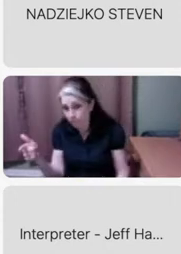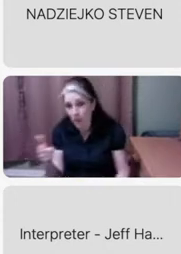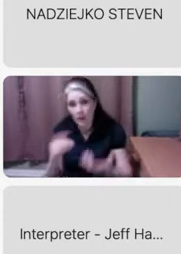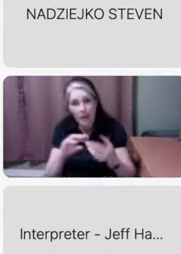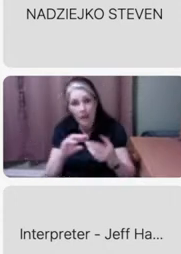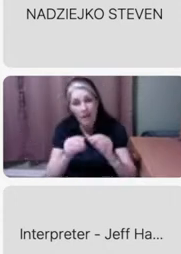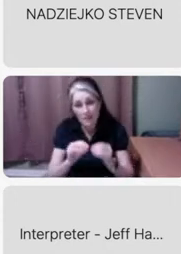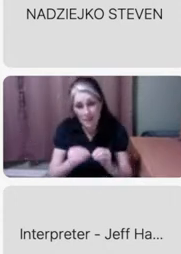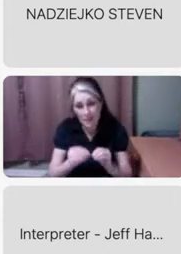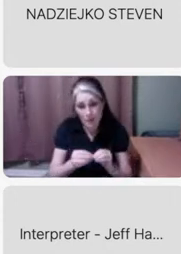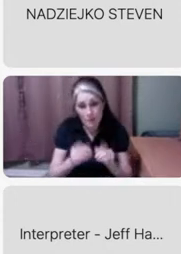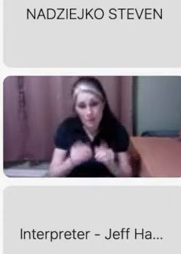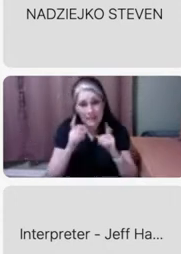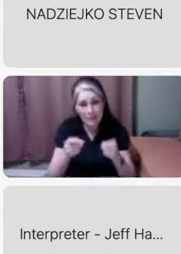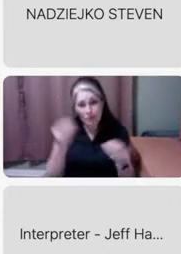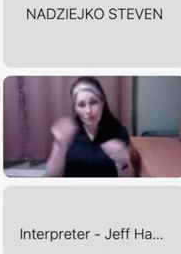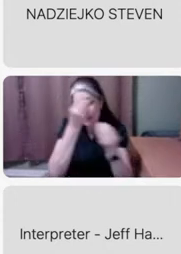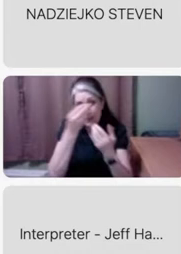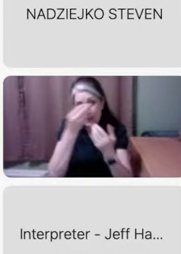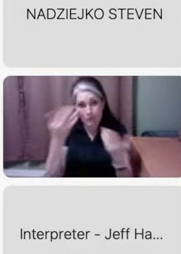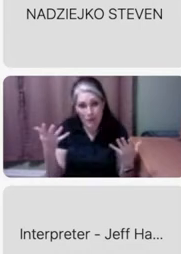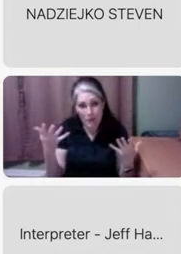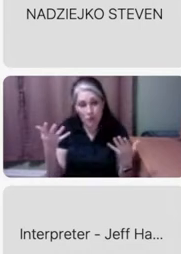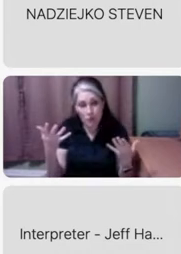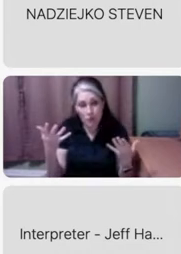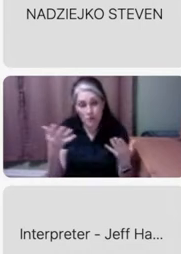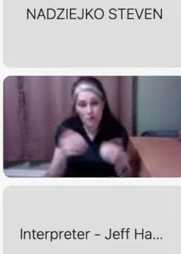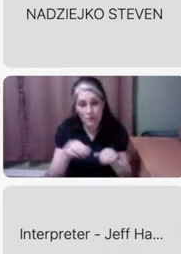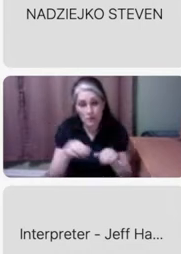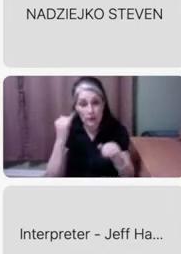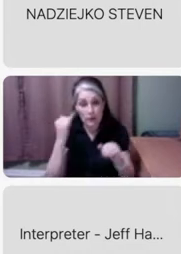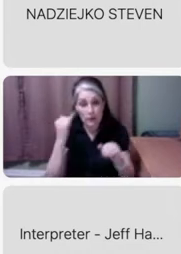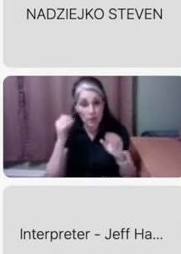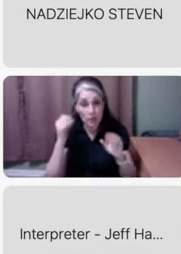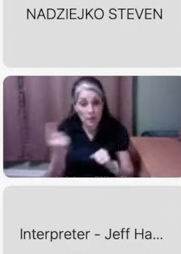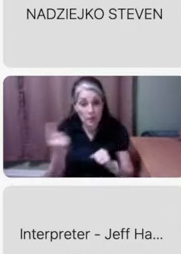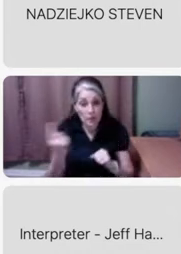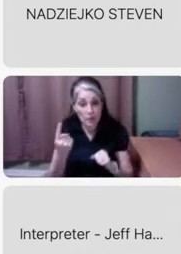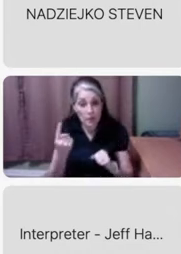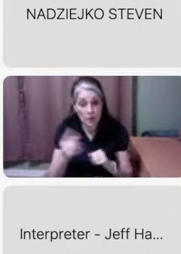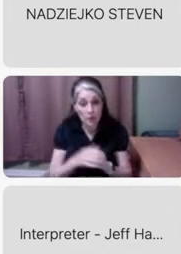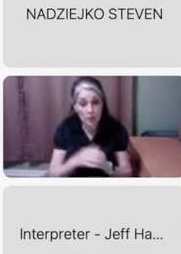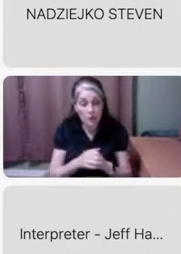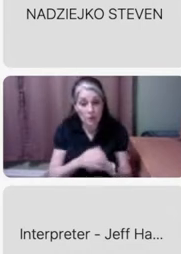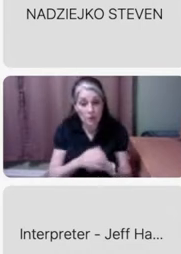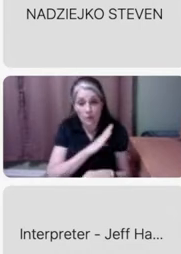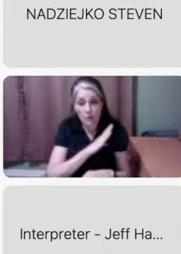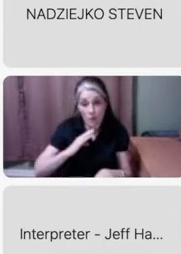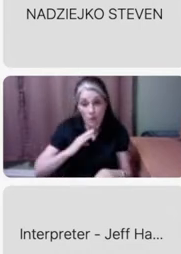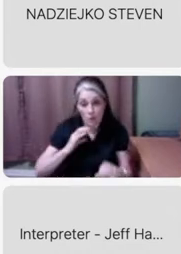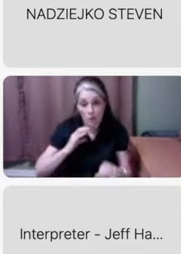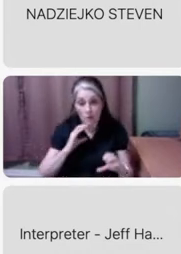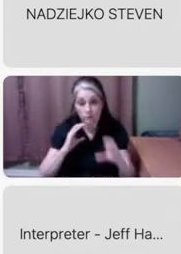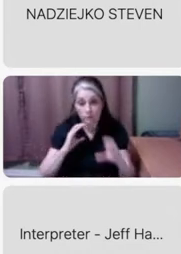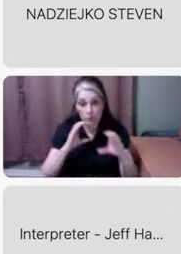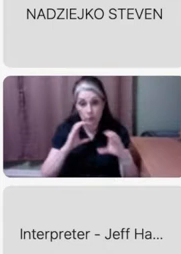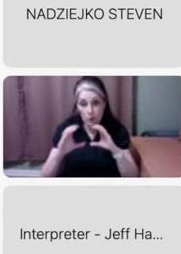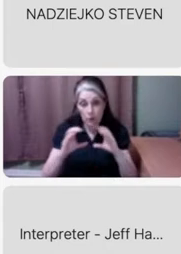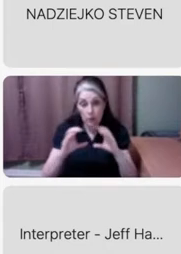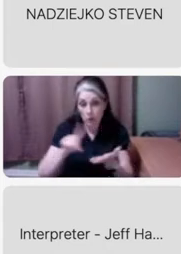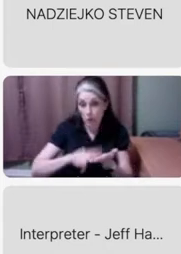the information and if we could get something involved correspondence as we look into it i would really truly appreciate